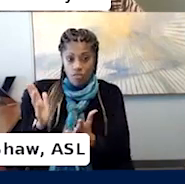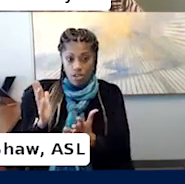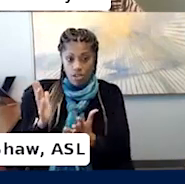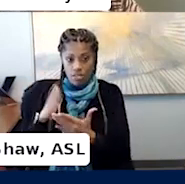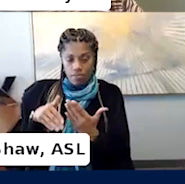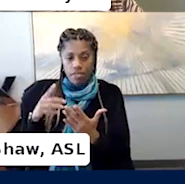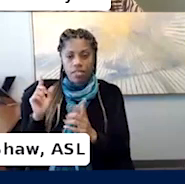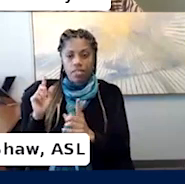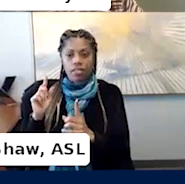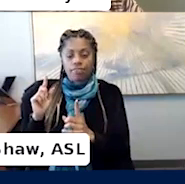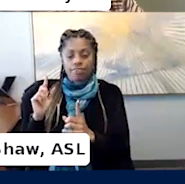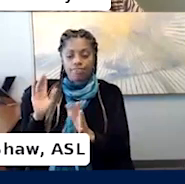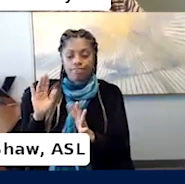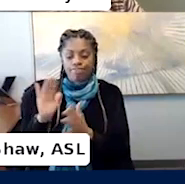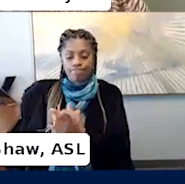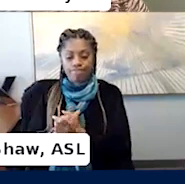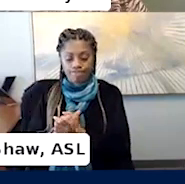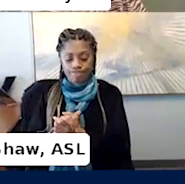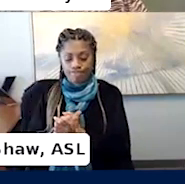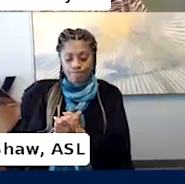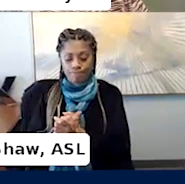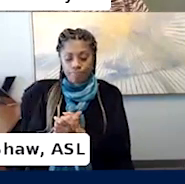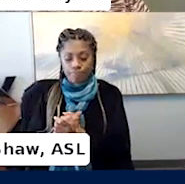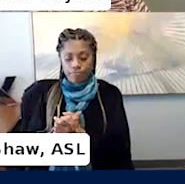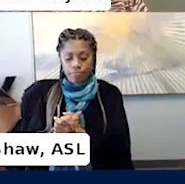my favorite stories, and I look forward to sharing it with everyone.